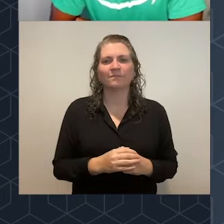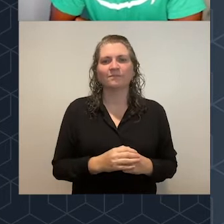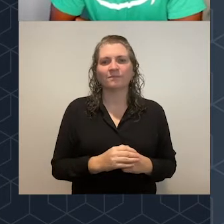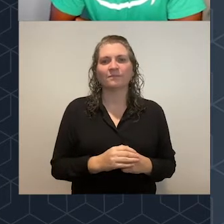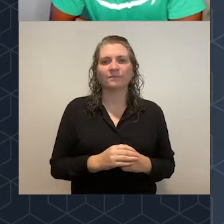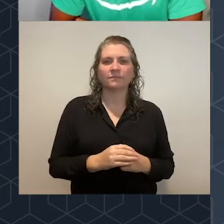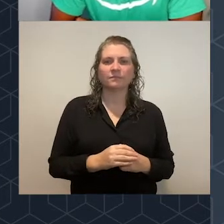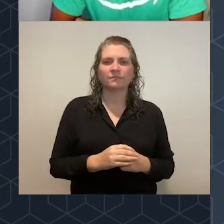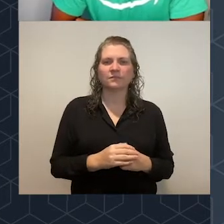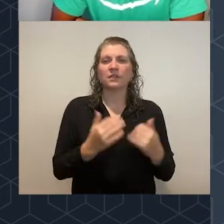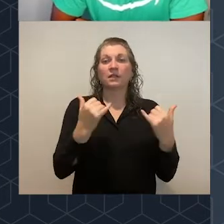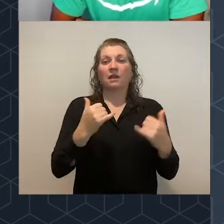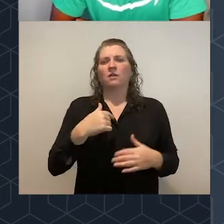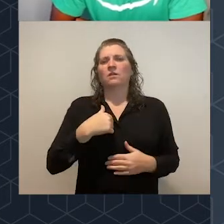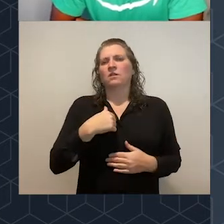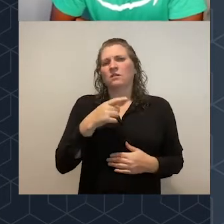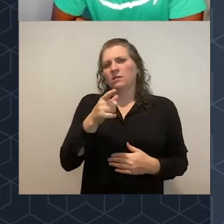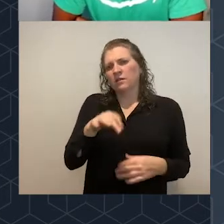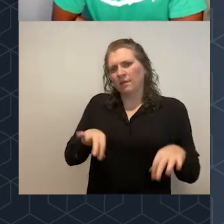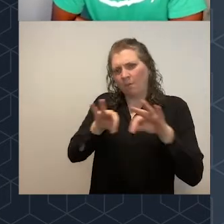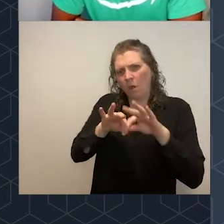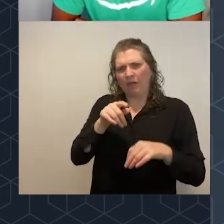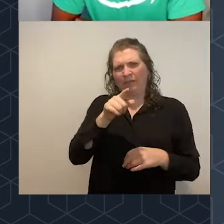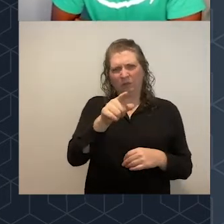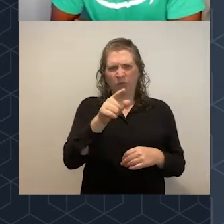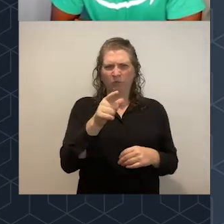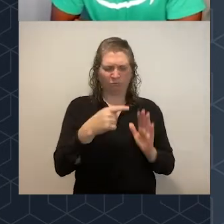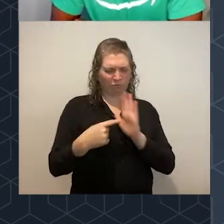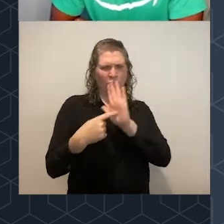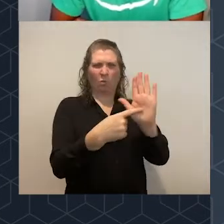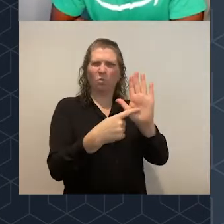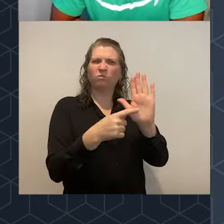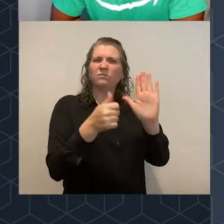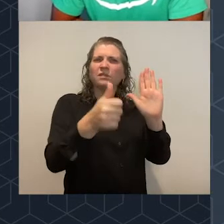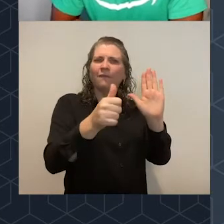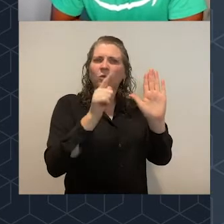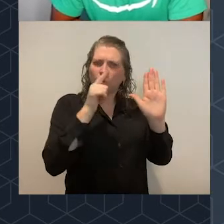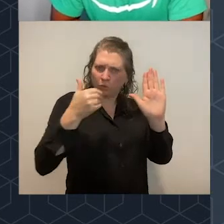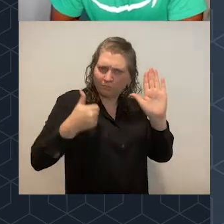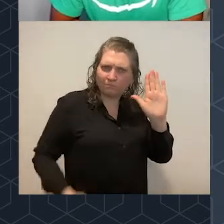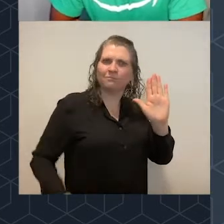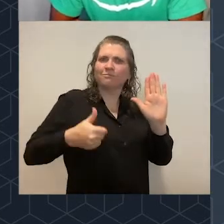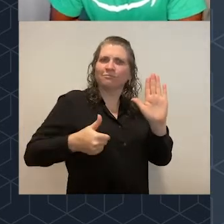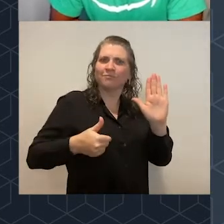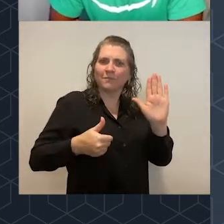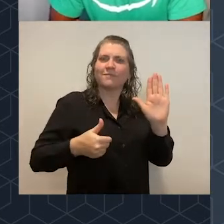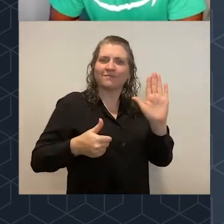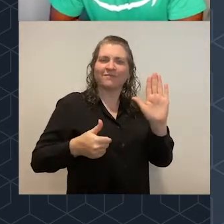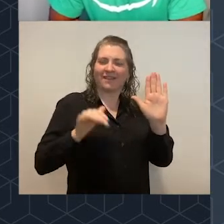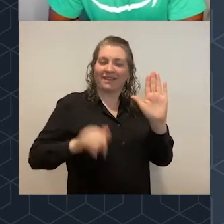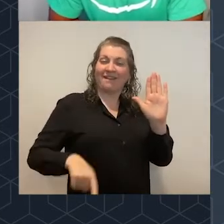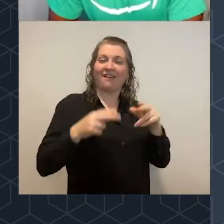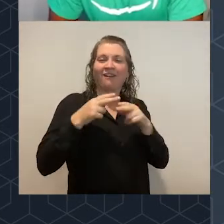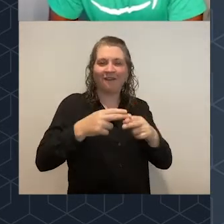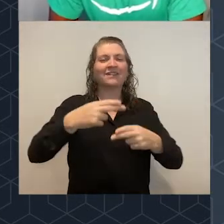compelling brand, you attract people you want, the promise of your brand, which you deliver. It's really going back